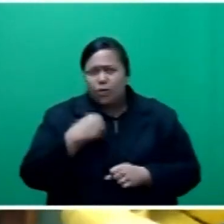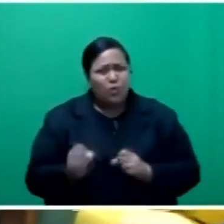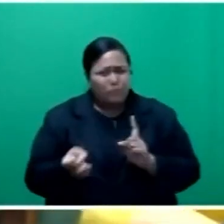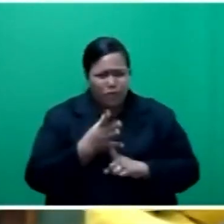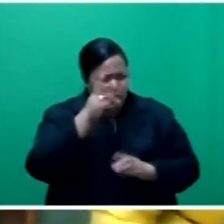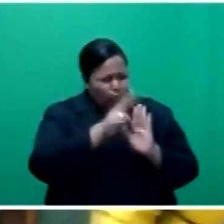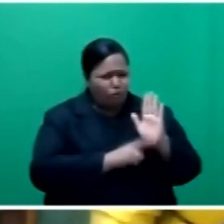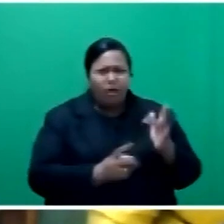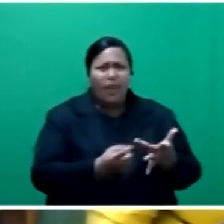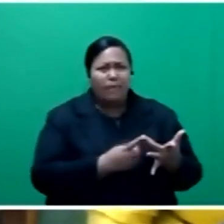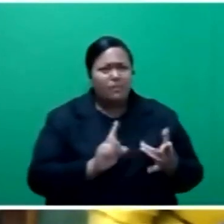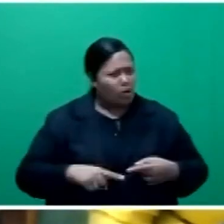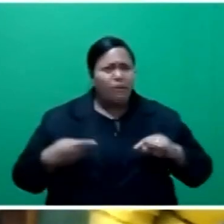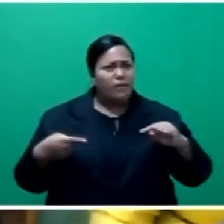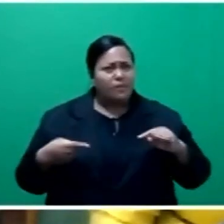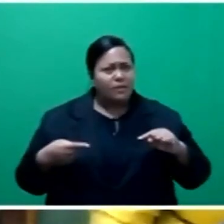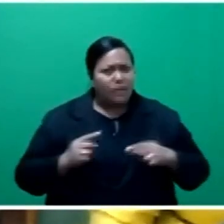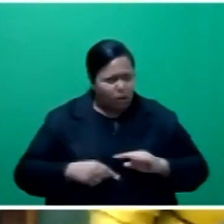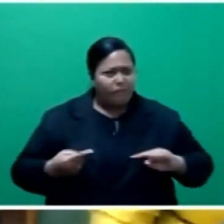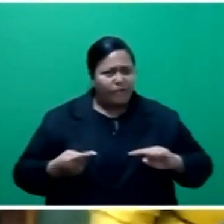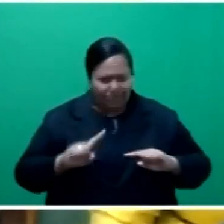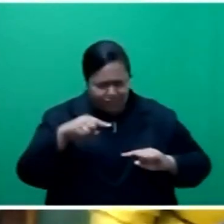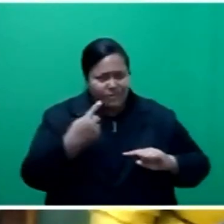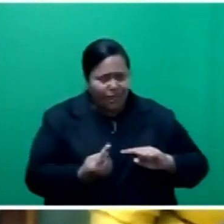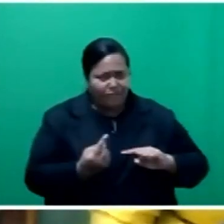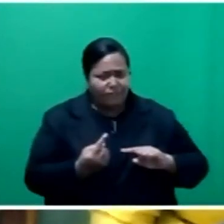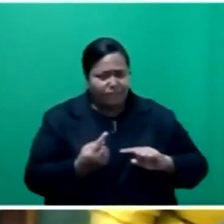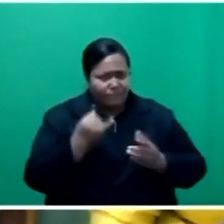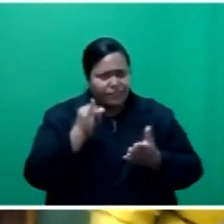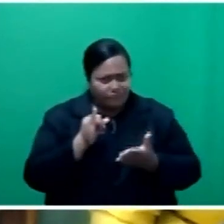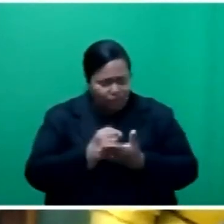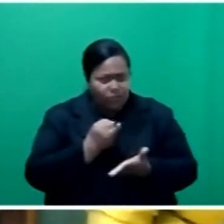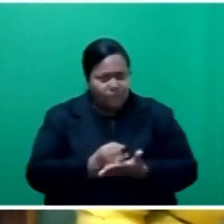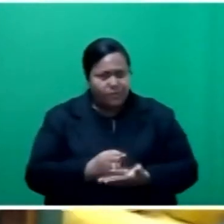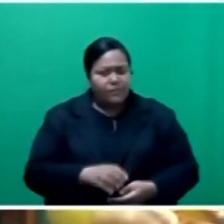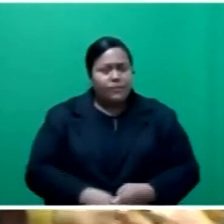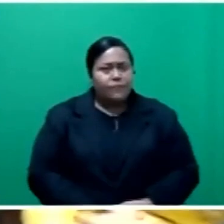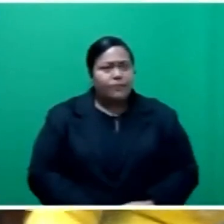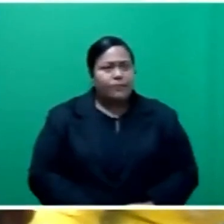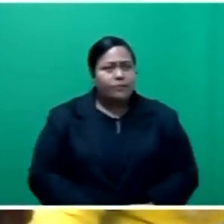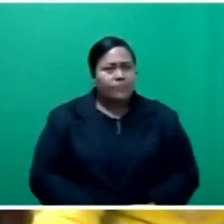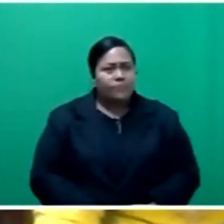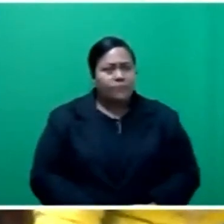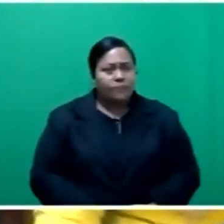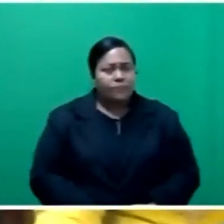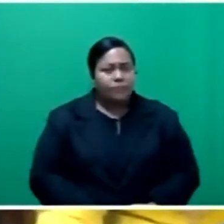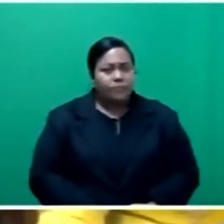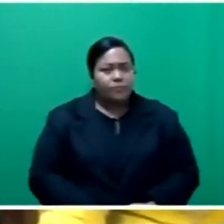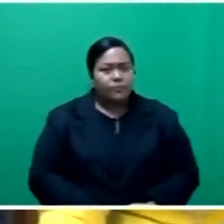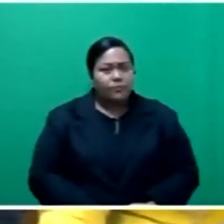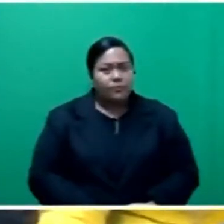this is the contradiction. They shoot themselves in the foot. Mr. Speaker, sir. Order. Mr. Speaker, sir. Order. Mr. Speaker,